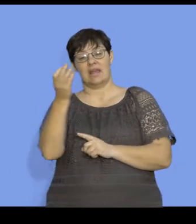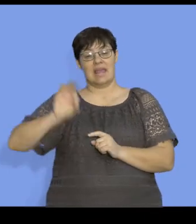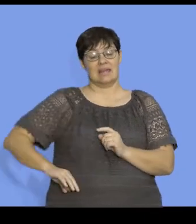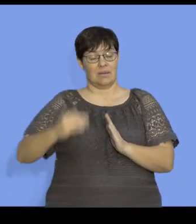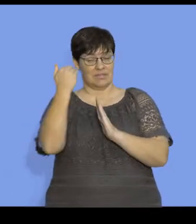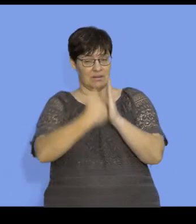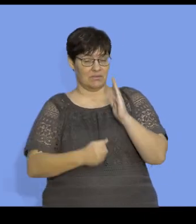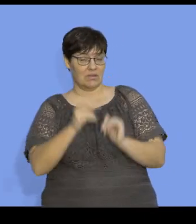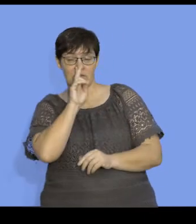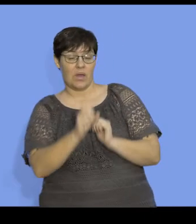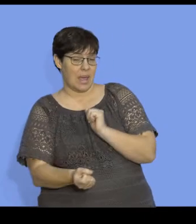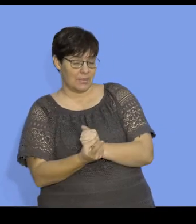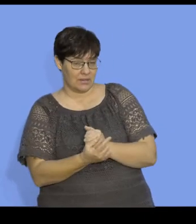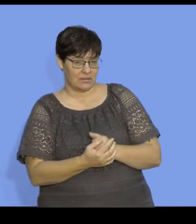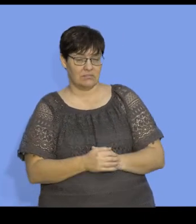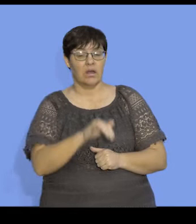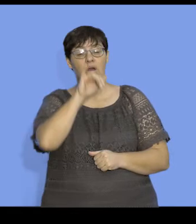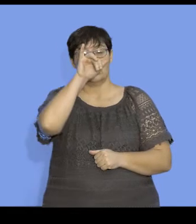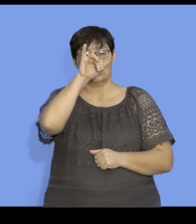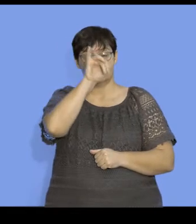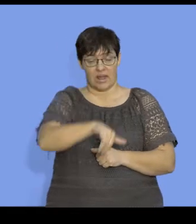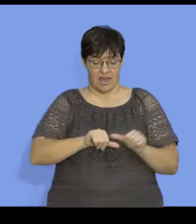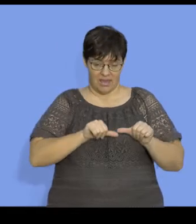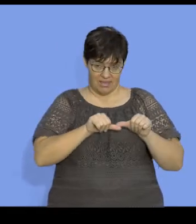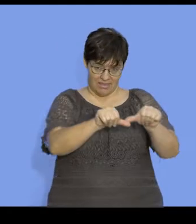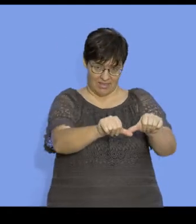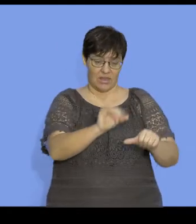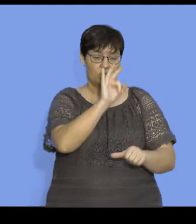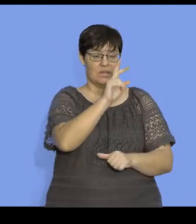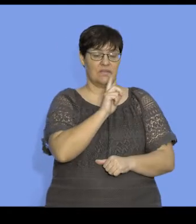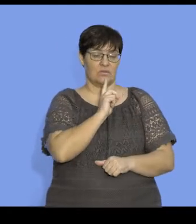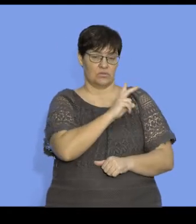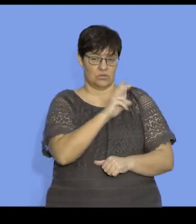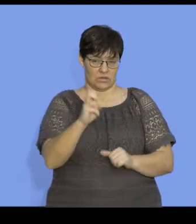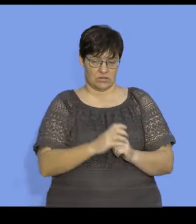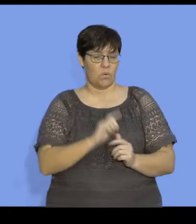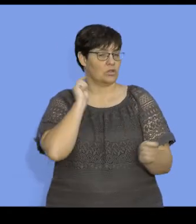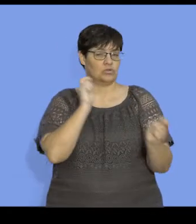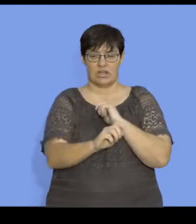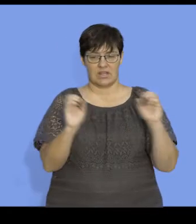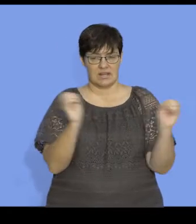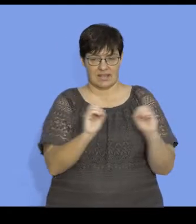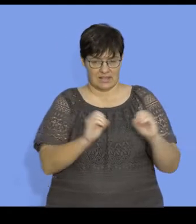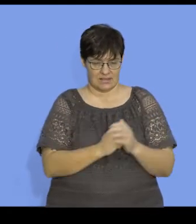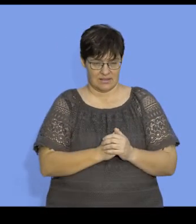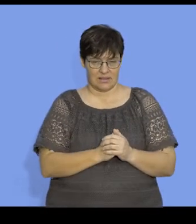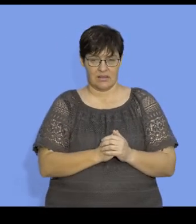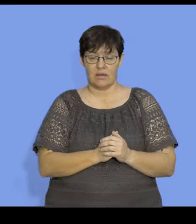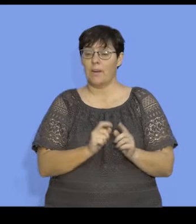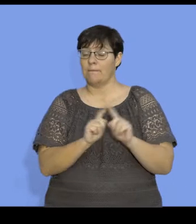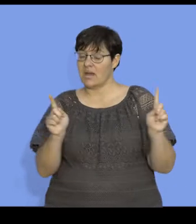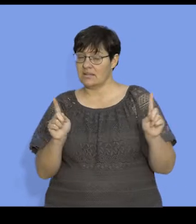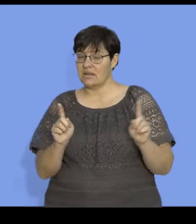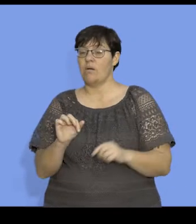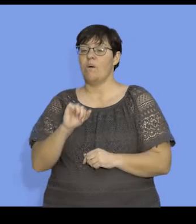statement, watch what happens here. July stays at 3,200 because there was no change anticipated in July.